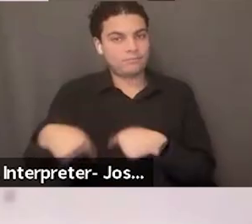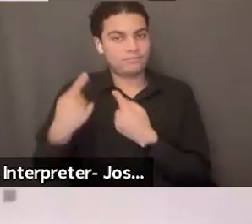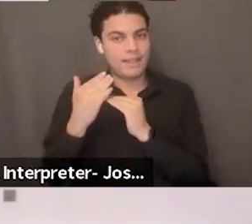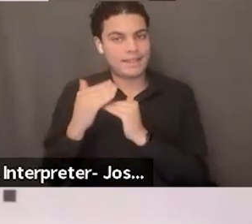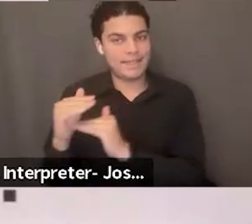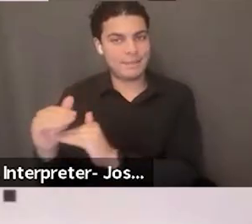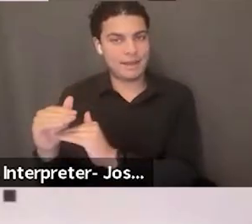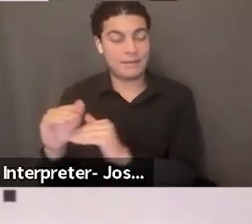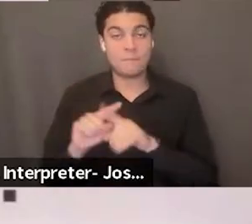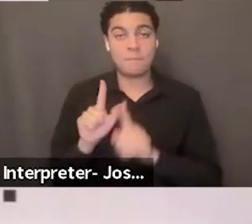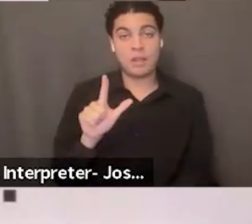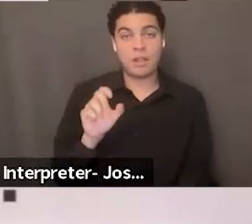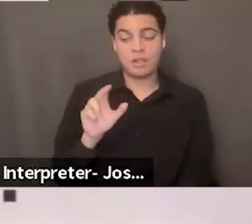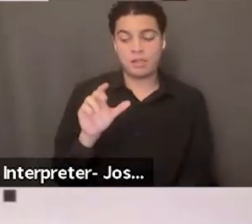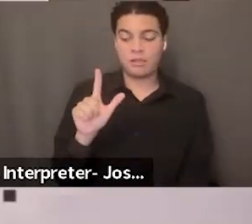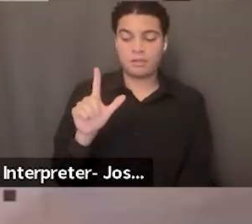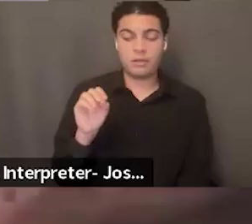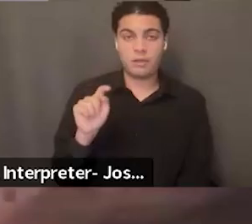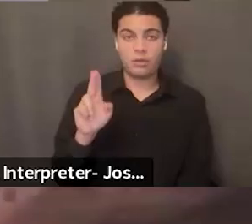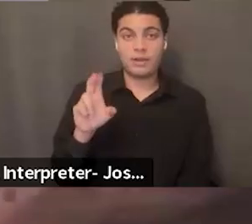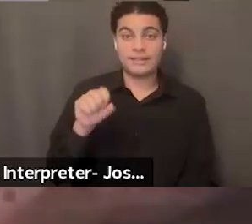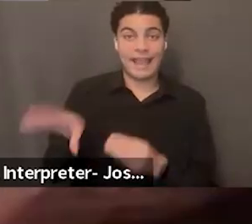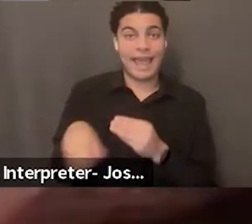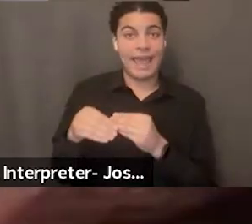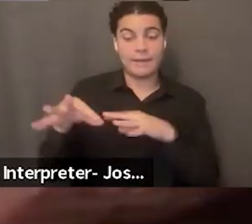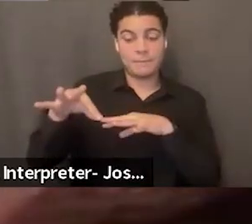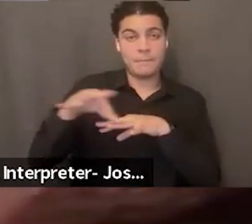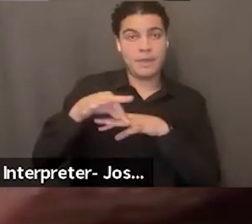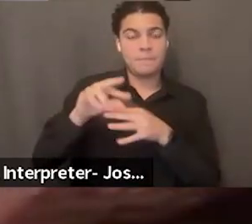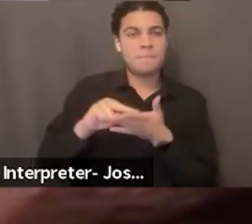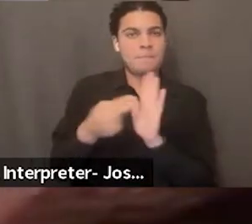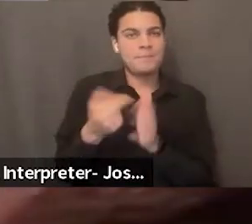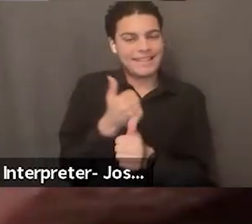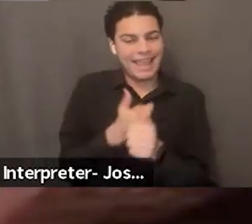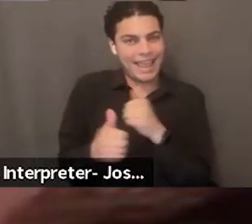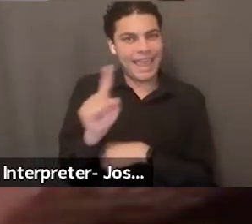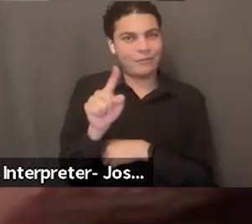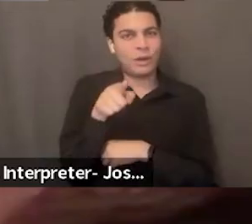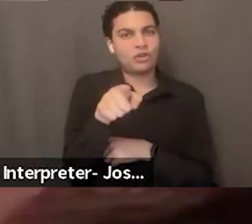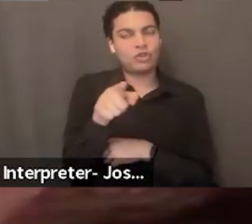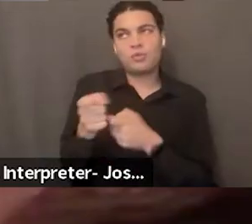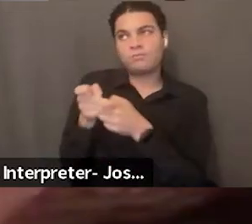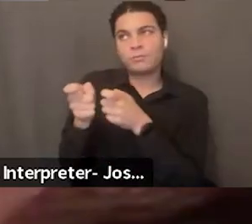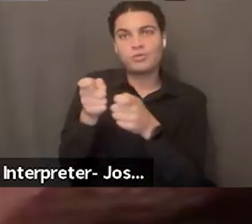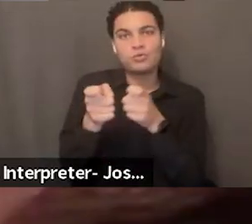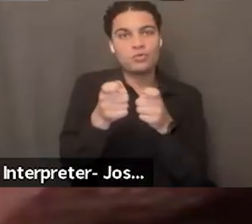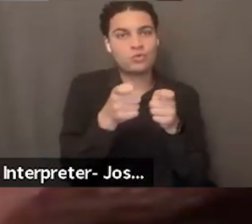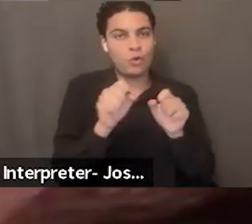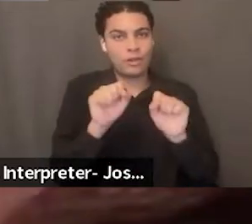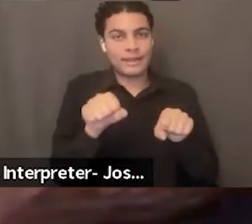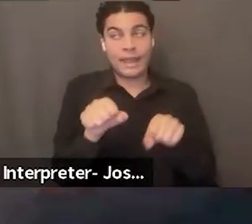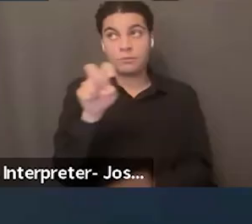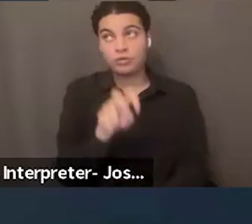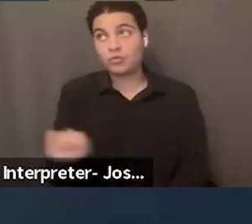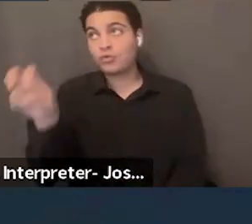place in seconds, and you can take it with you wherever you go. And that combination is really resonating with people. When